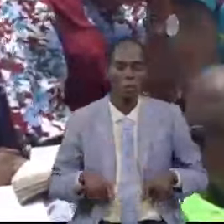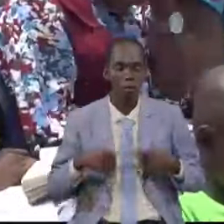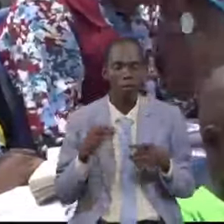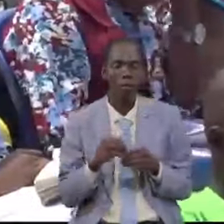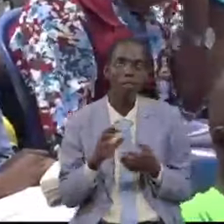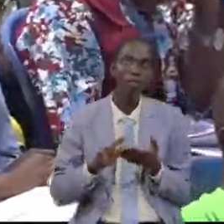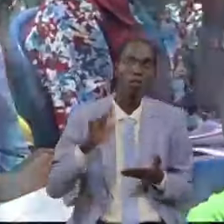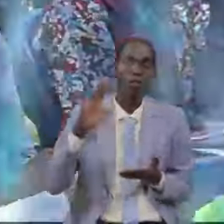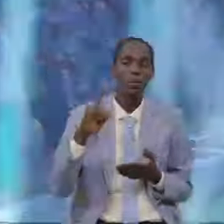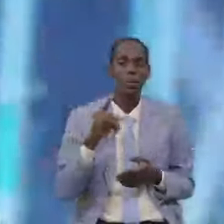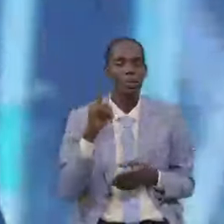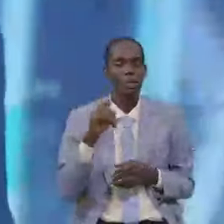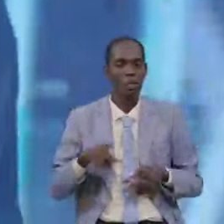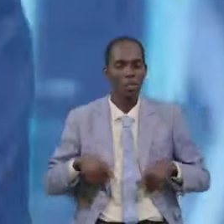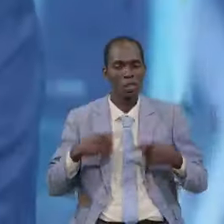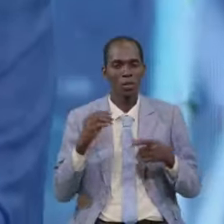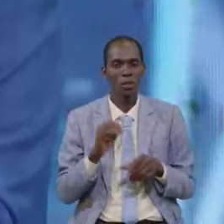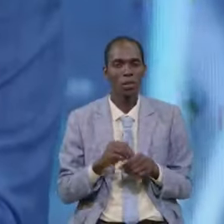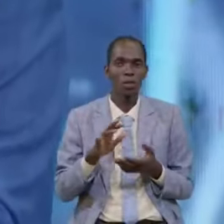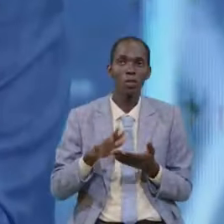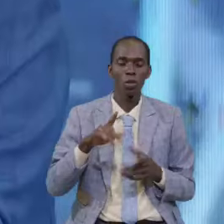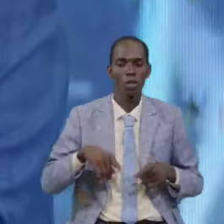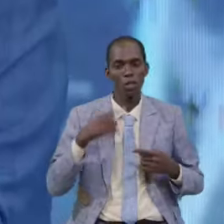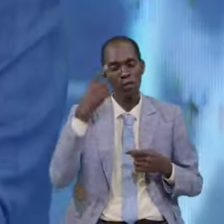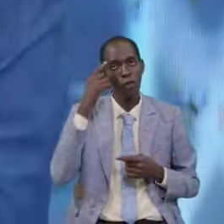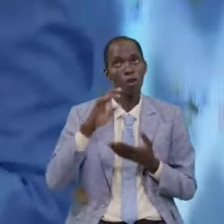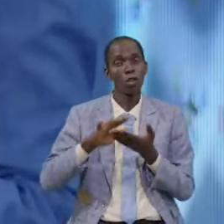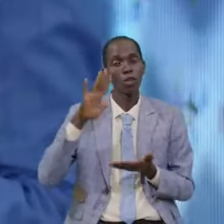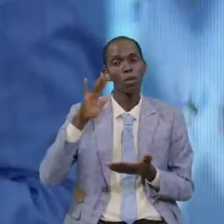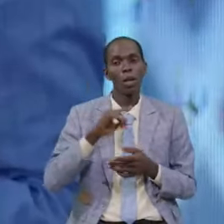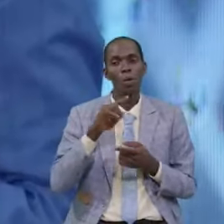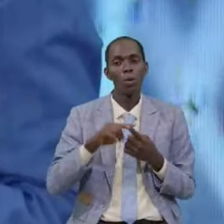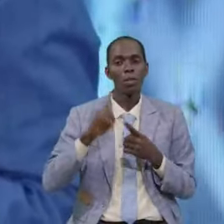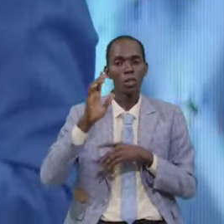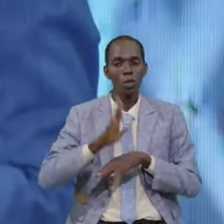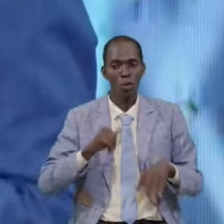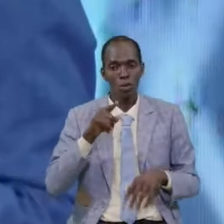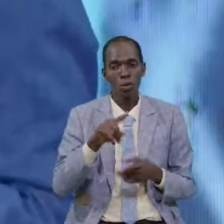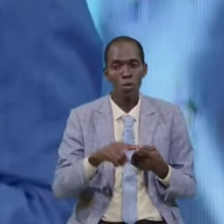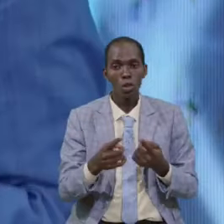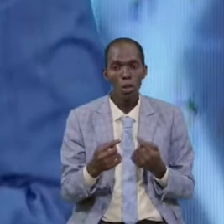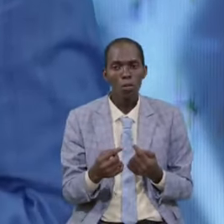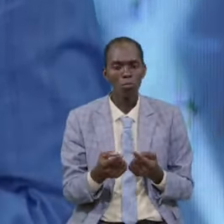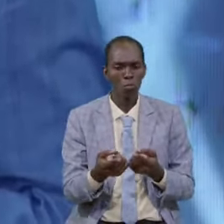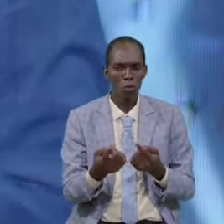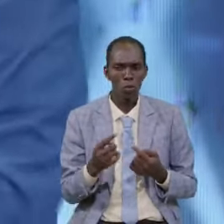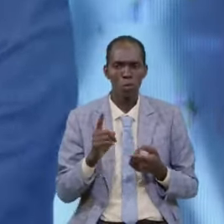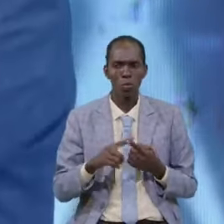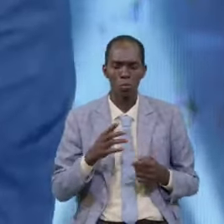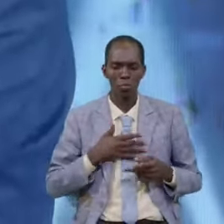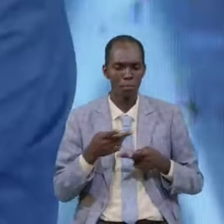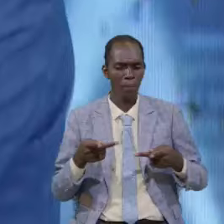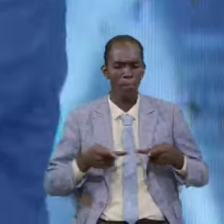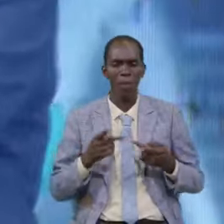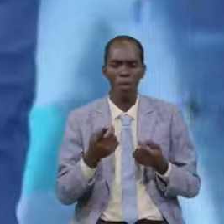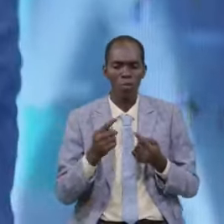glory. And when he says, oh, shall come, he's saying, come to my place. Come to where I am. I live